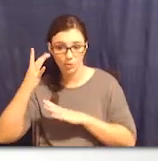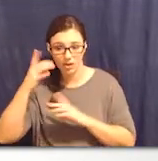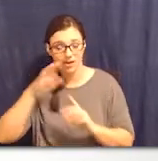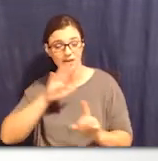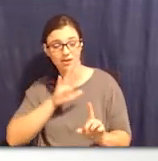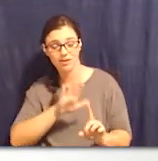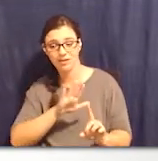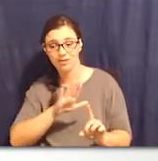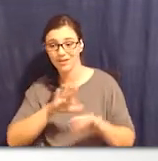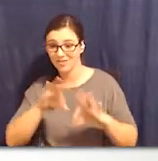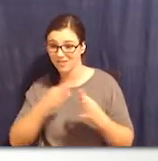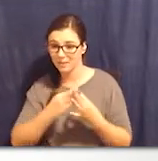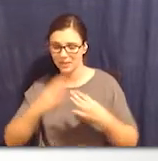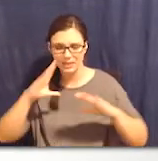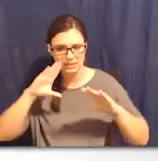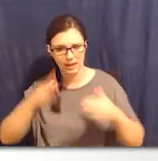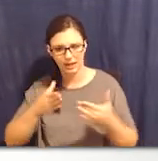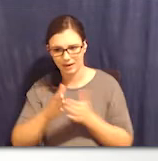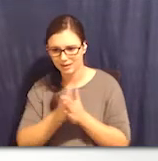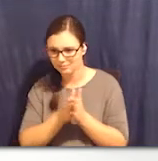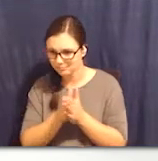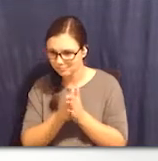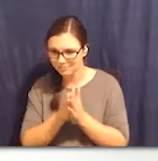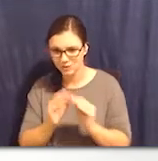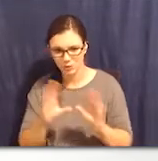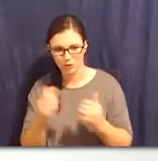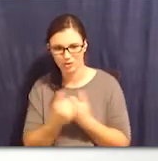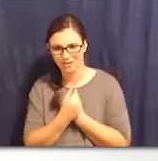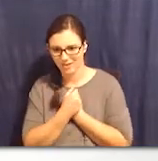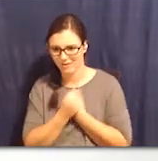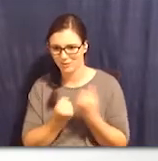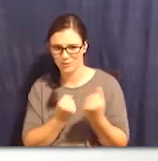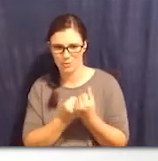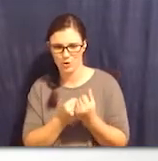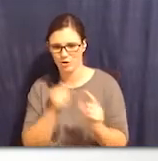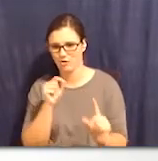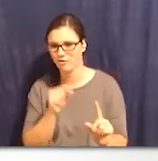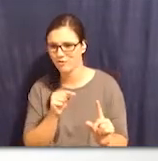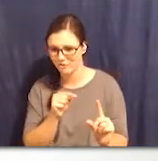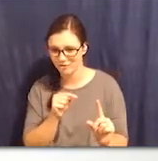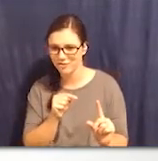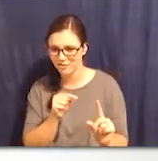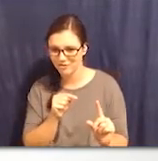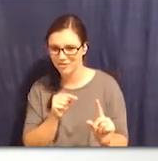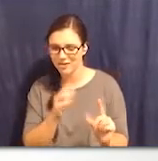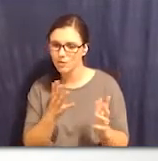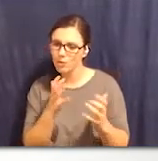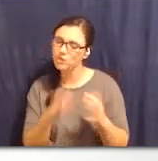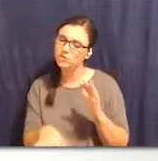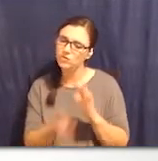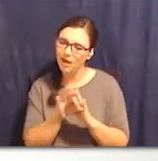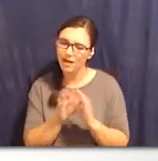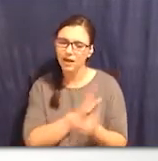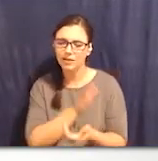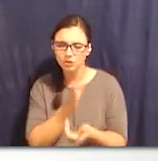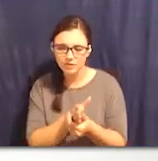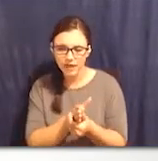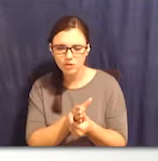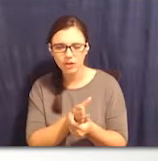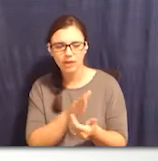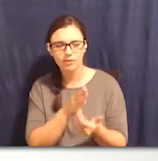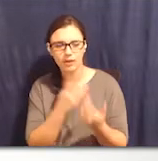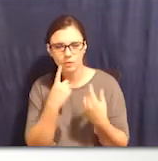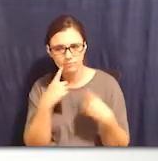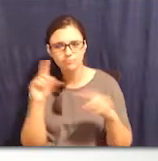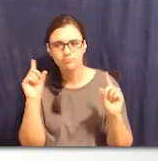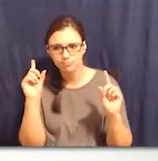she's made is that she comes from a very dedicated family who clearly love and support her. And they wanted